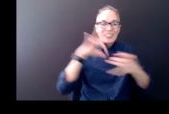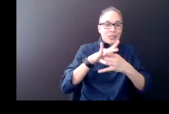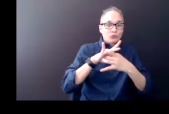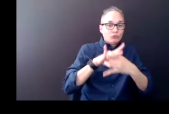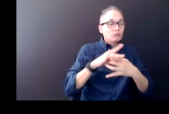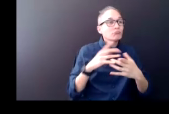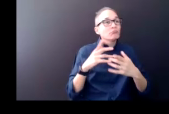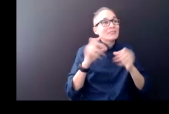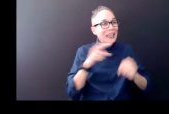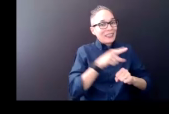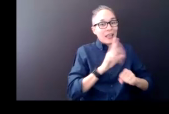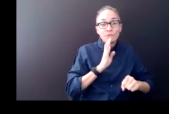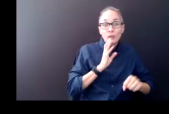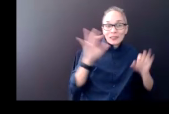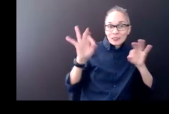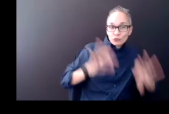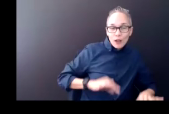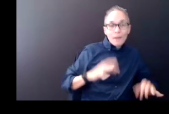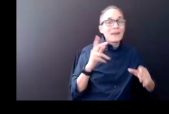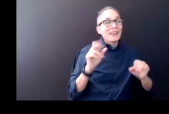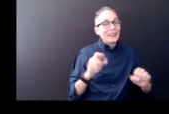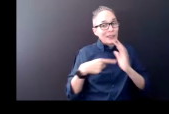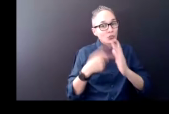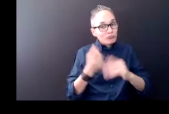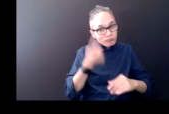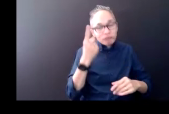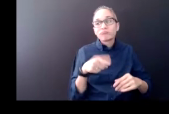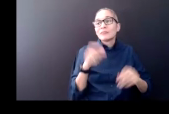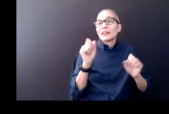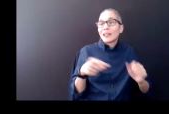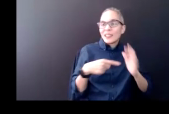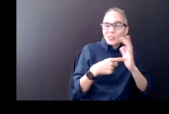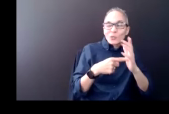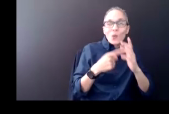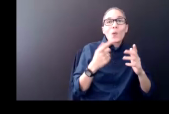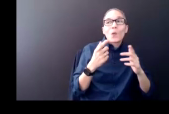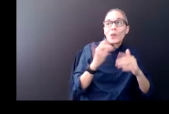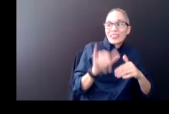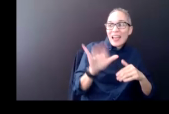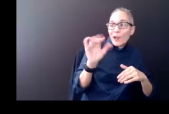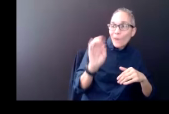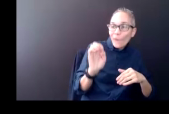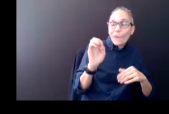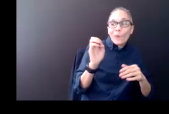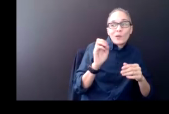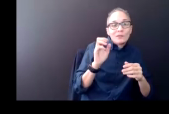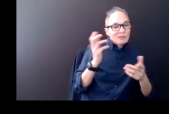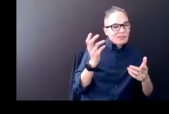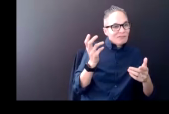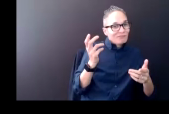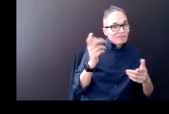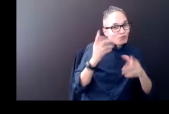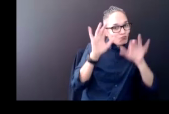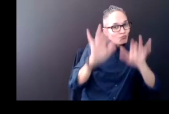describe things and their verbal ability, their no understanding the common nomenclature of that particular discipline, right?